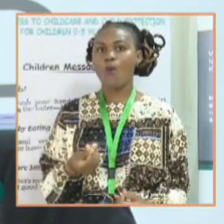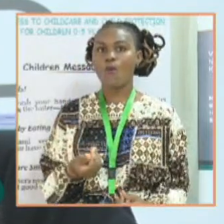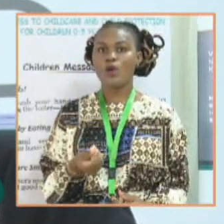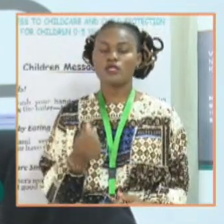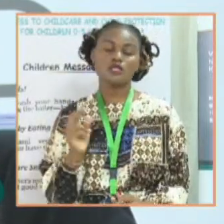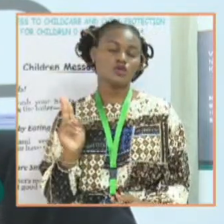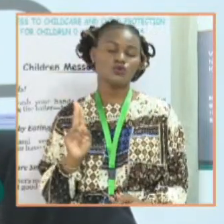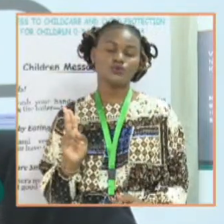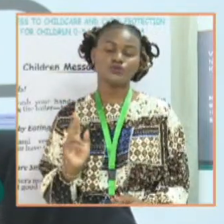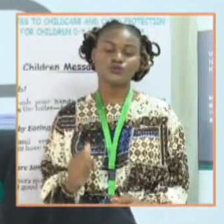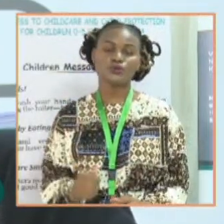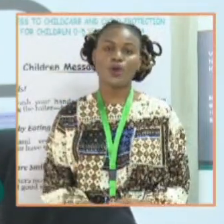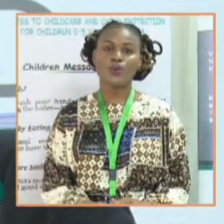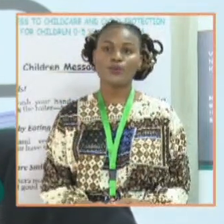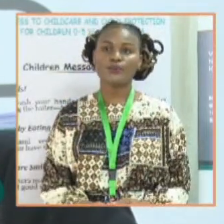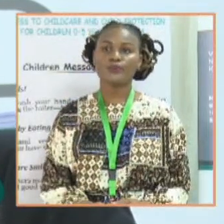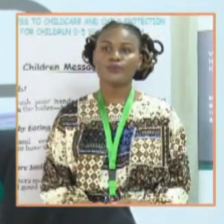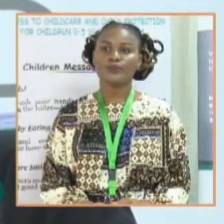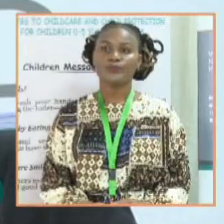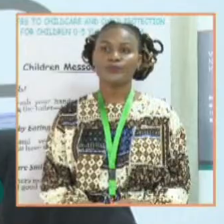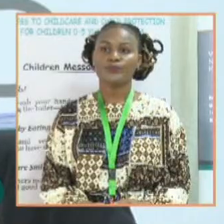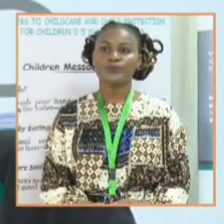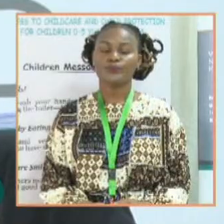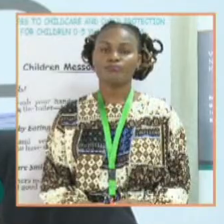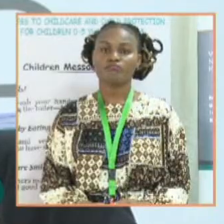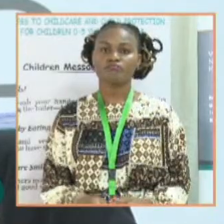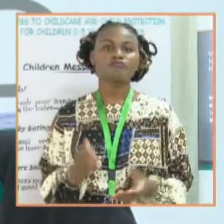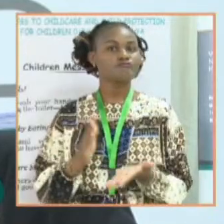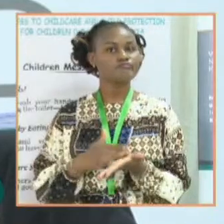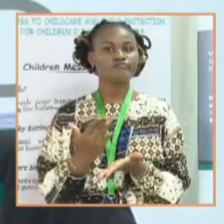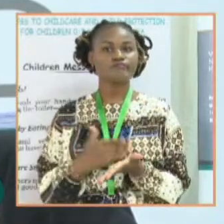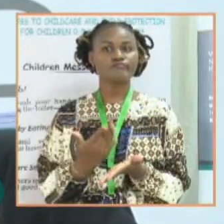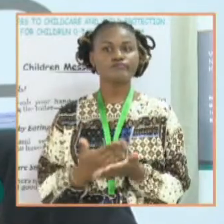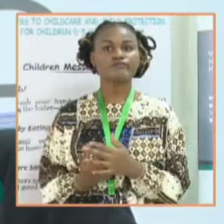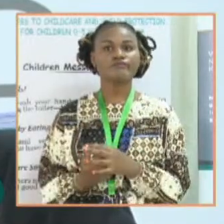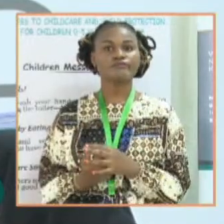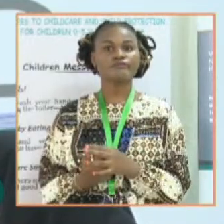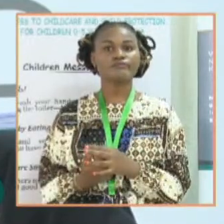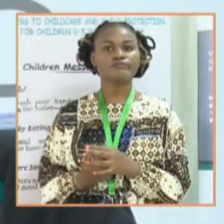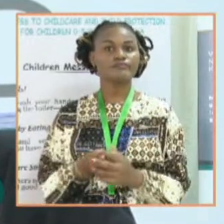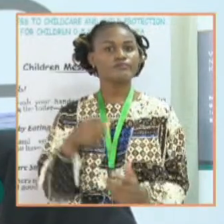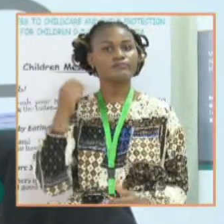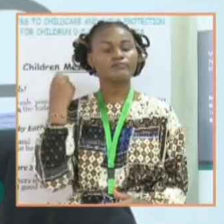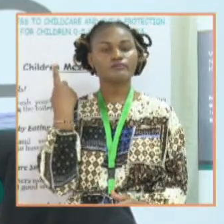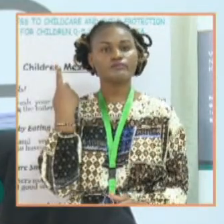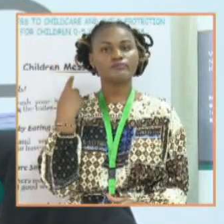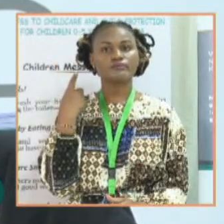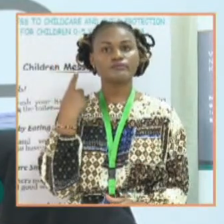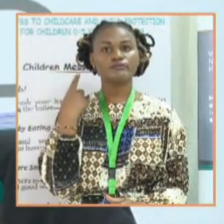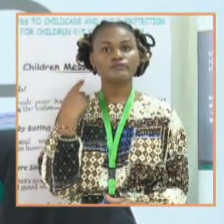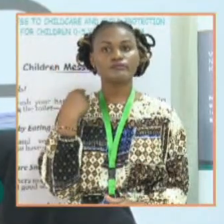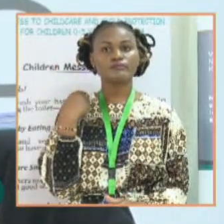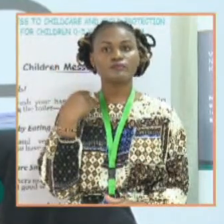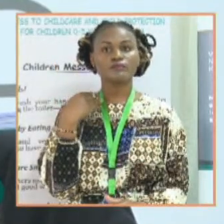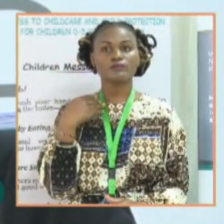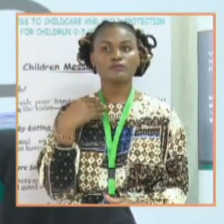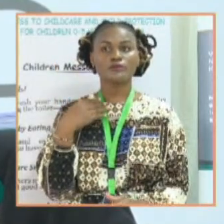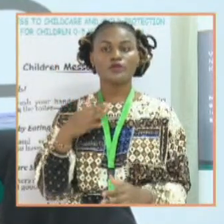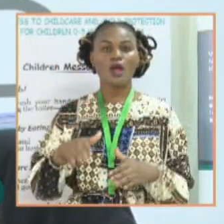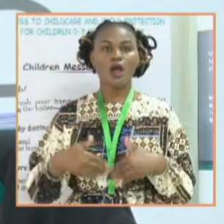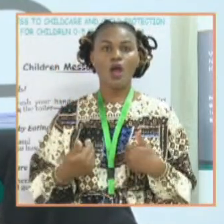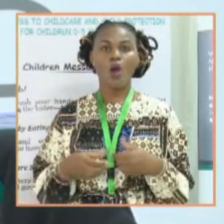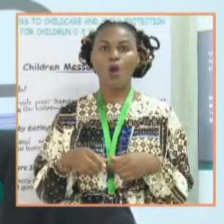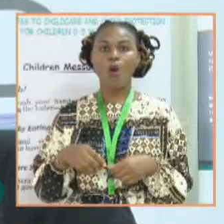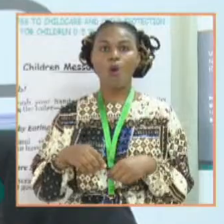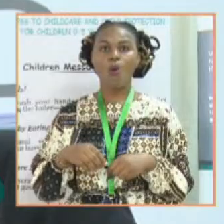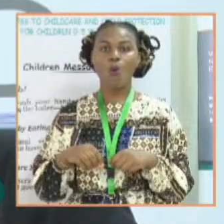review, it's very quick for, it was quick for us to actually point to inefficiency at the